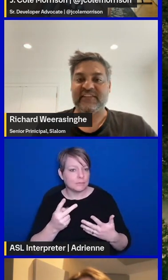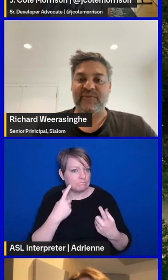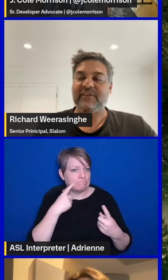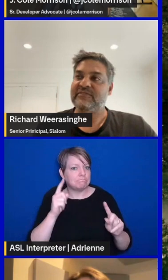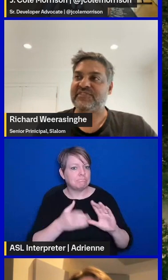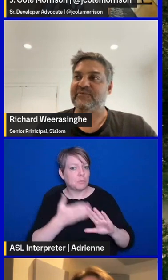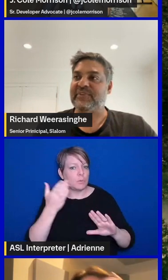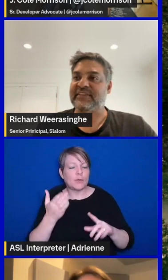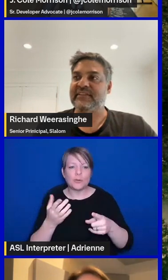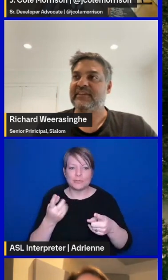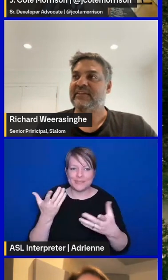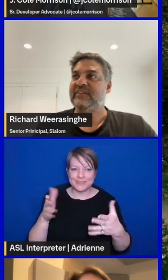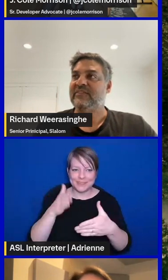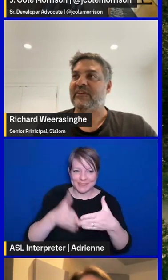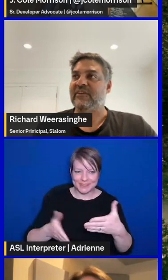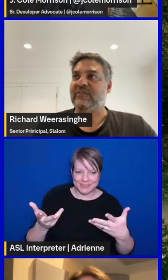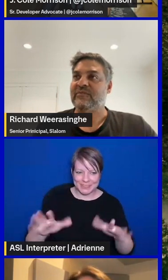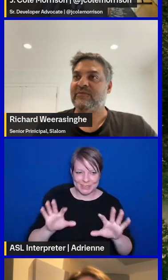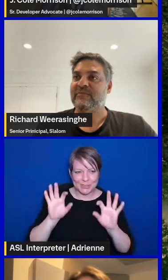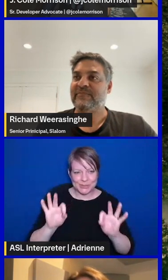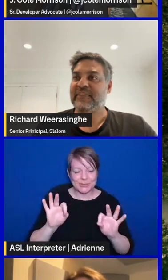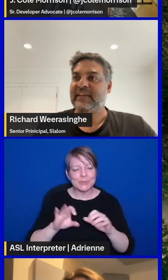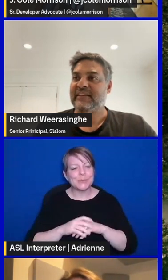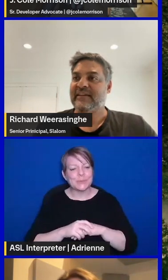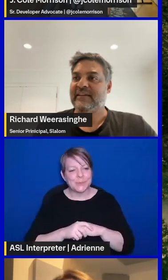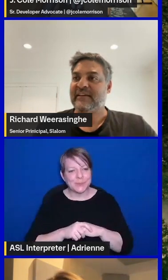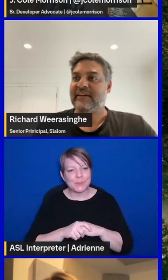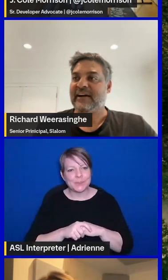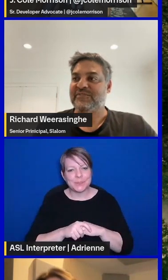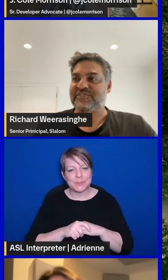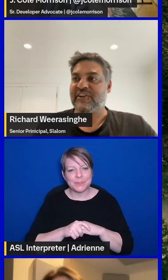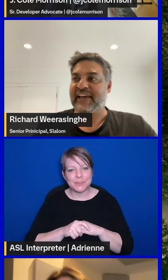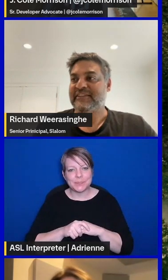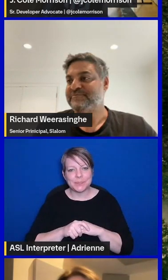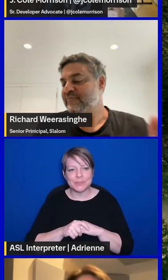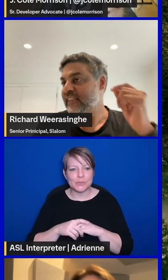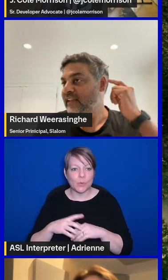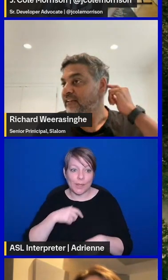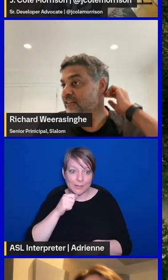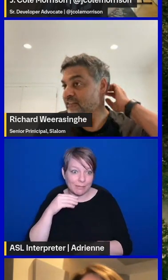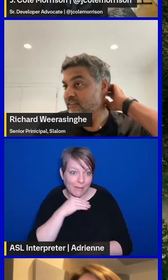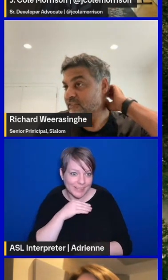in fact, there we go, just completed. So I wasn't a liar.